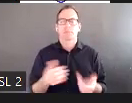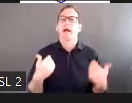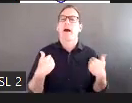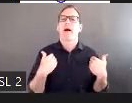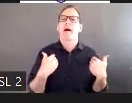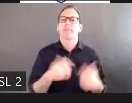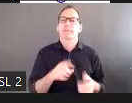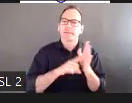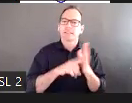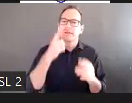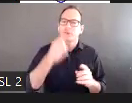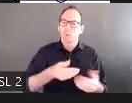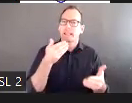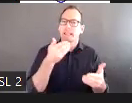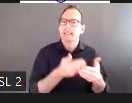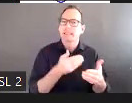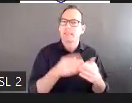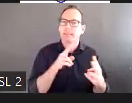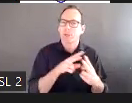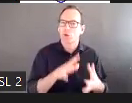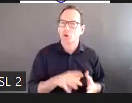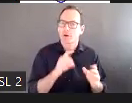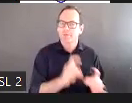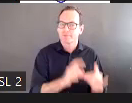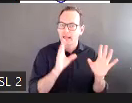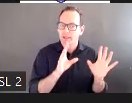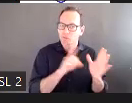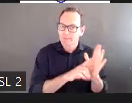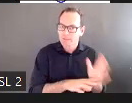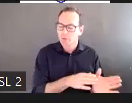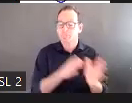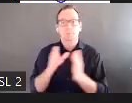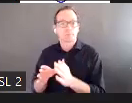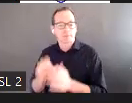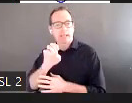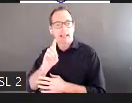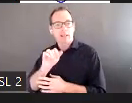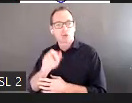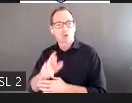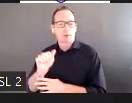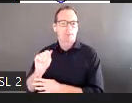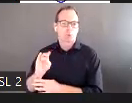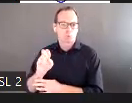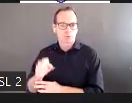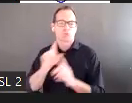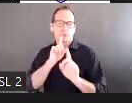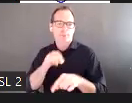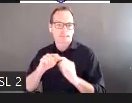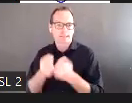investigators, we had social workers, and we had the Elder Abuse Response Team. In 2015